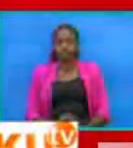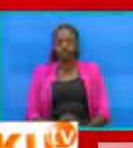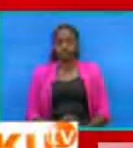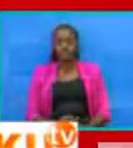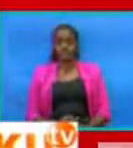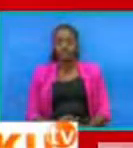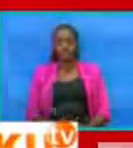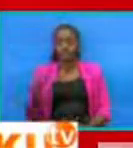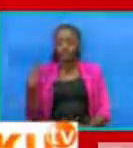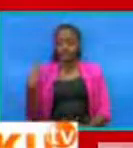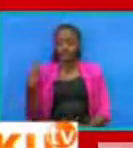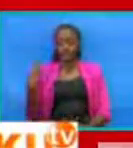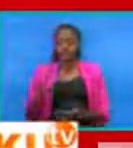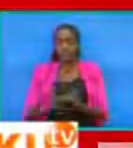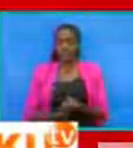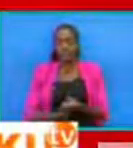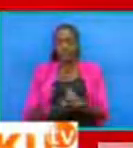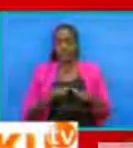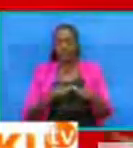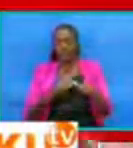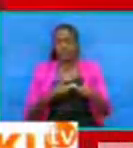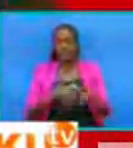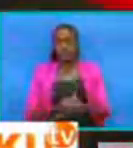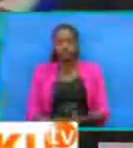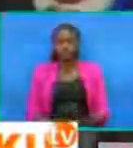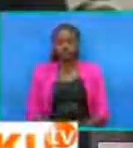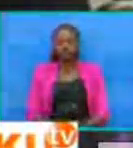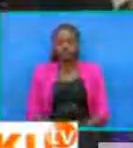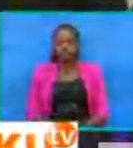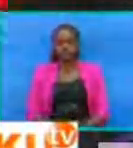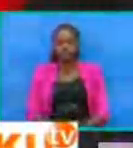can take over. Okay.